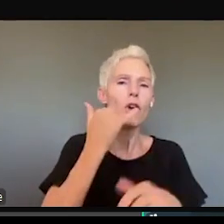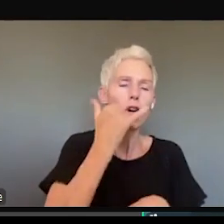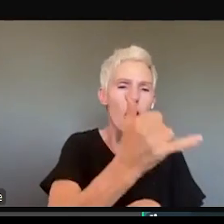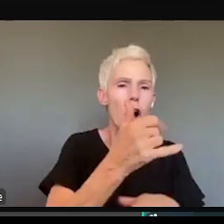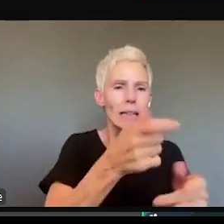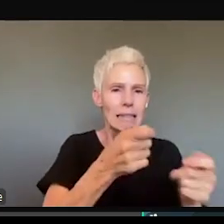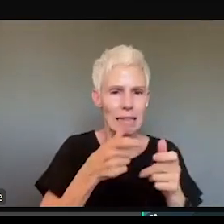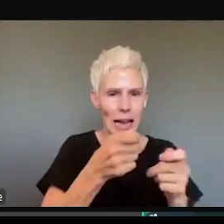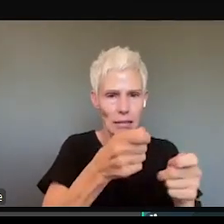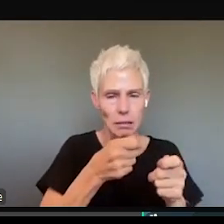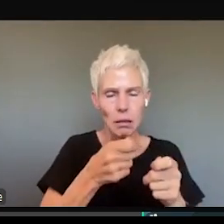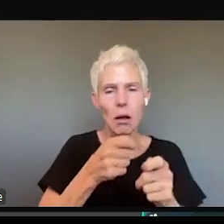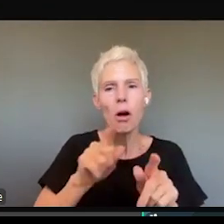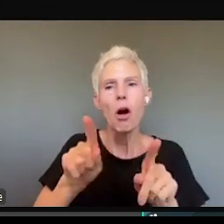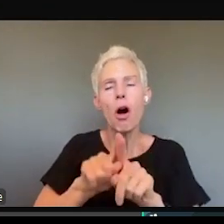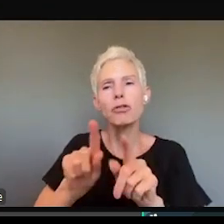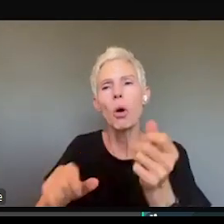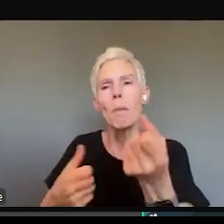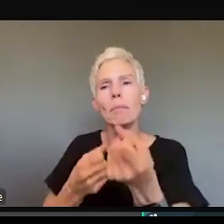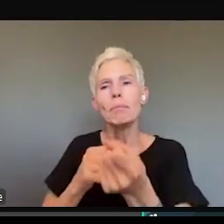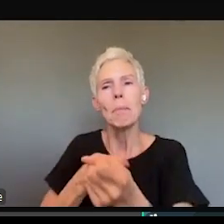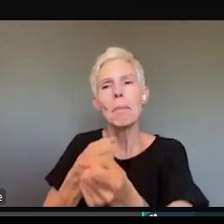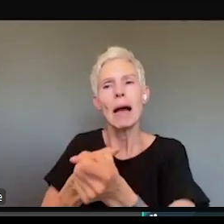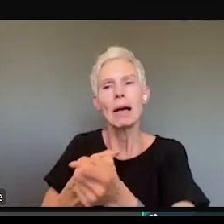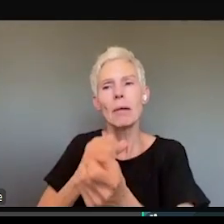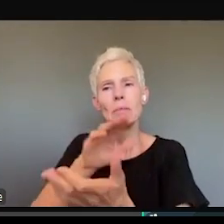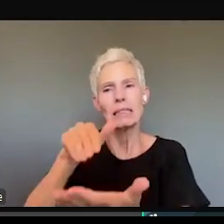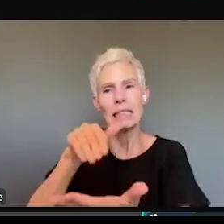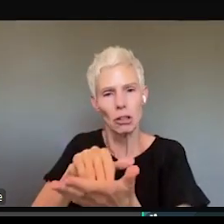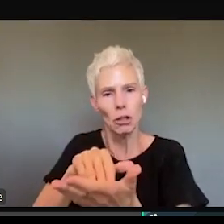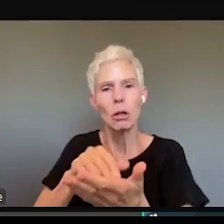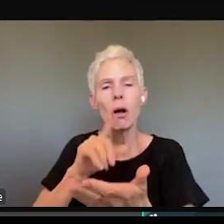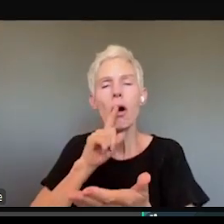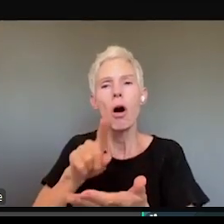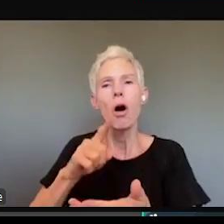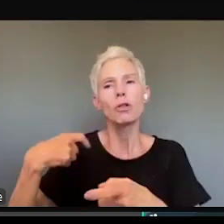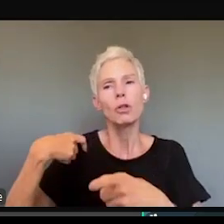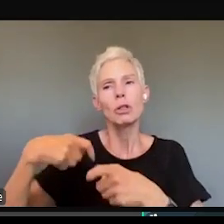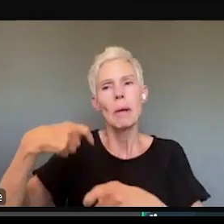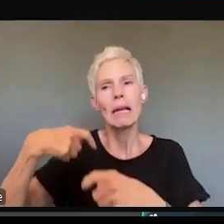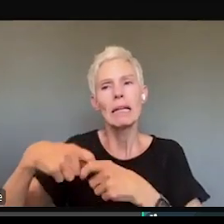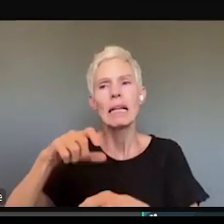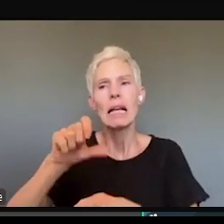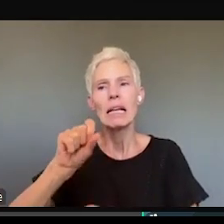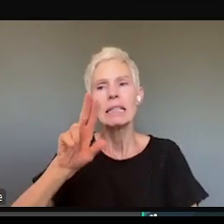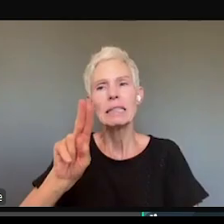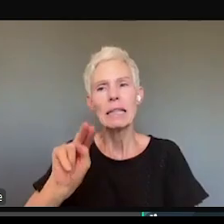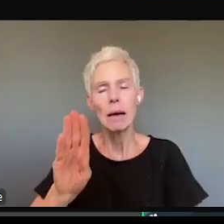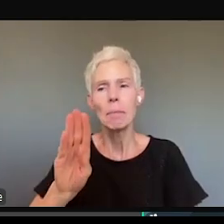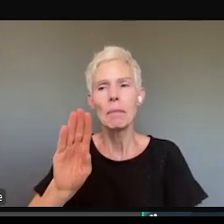Center. And then we're also one of the 988 Spanish subnetworks for those voice calls. So people